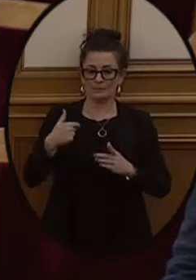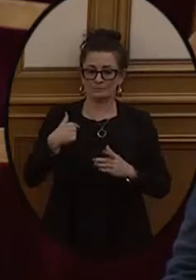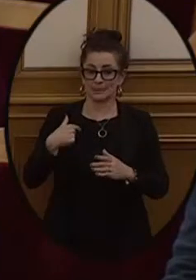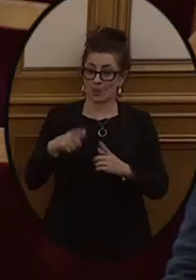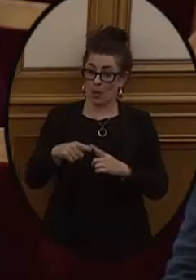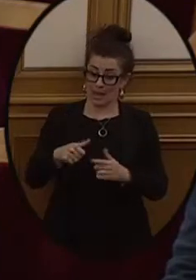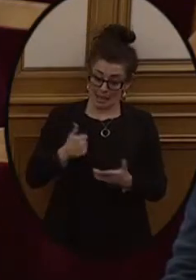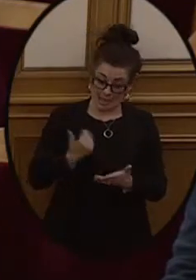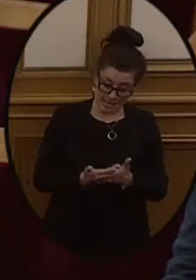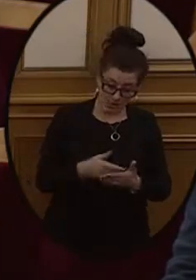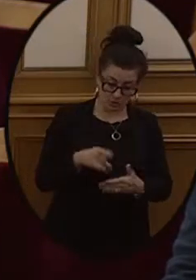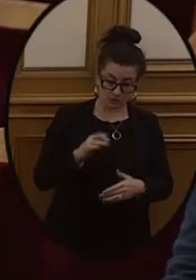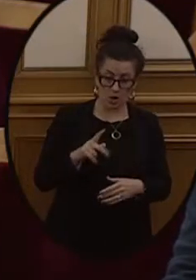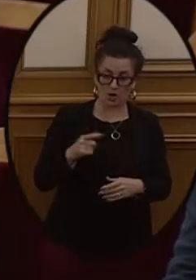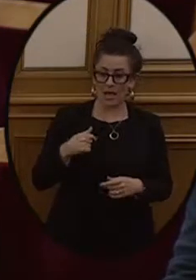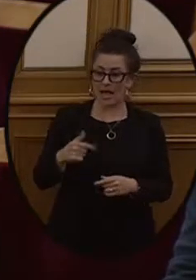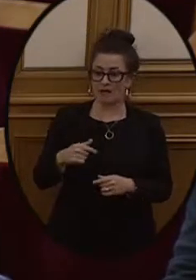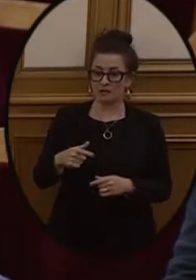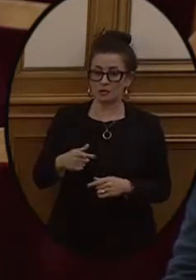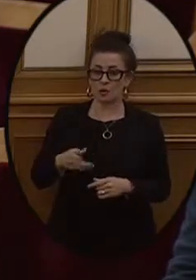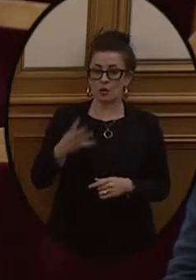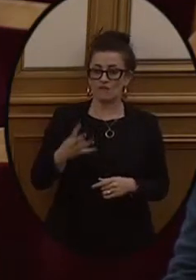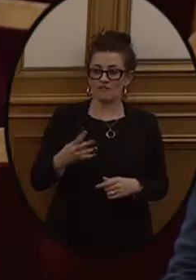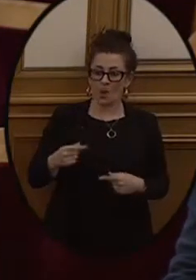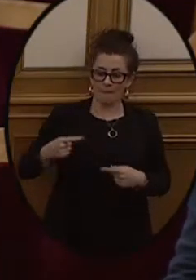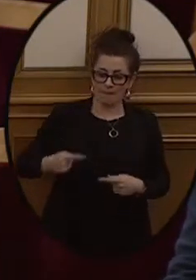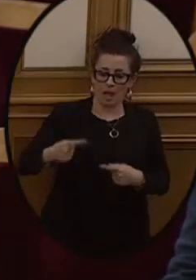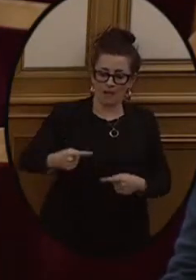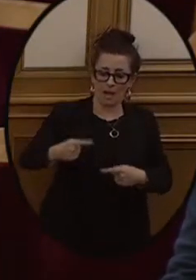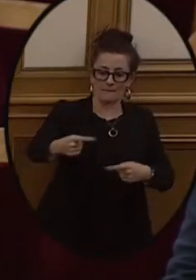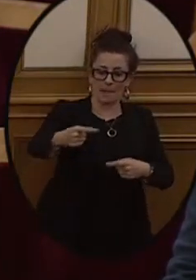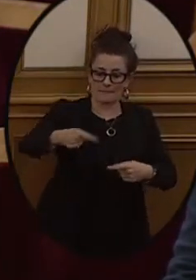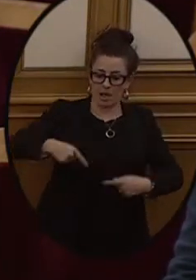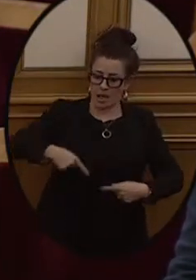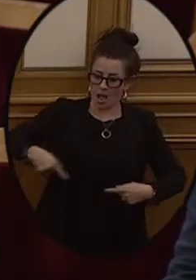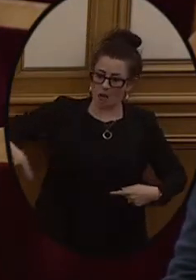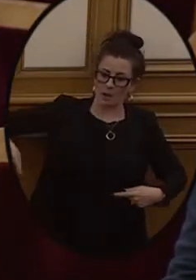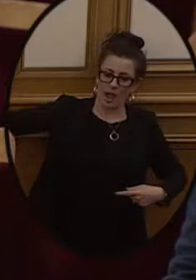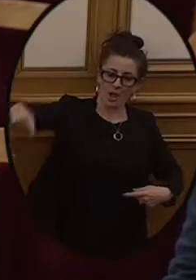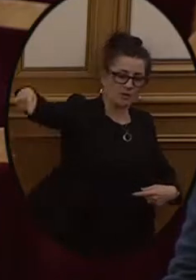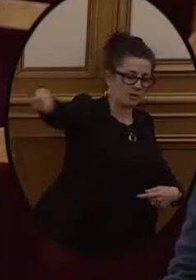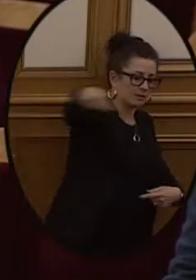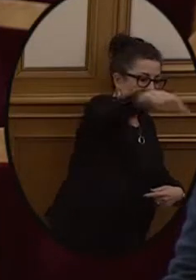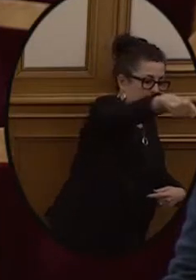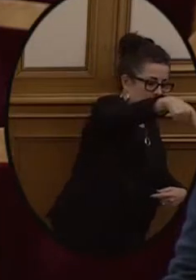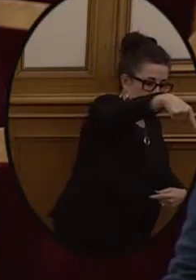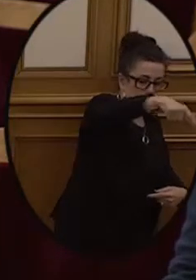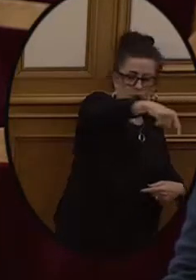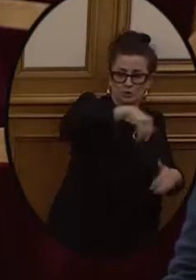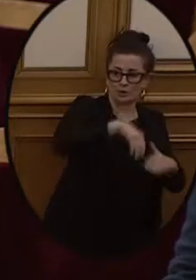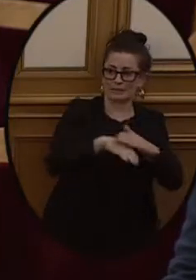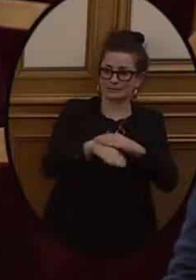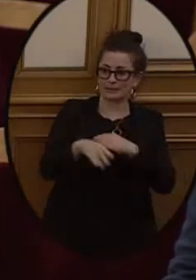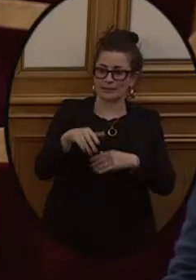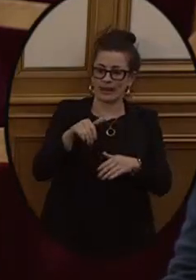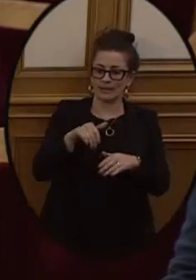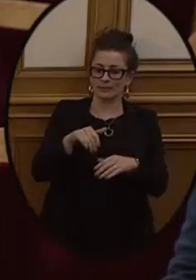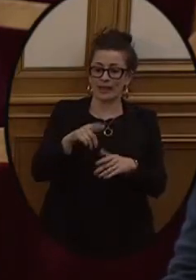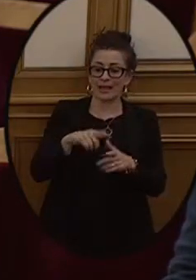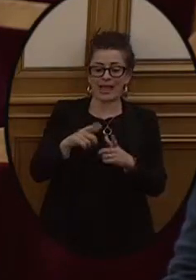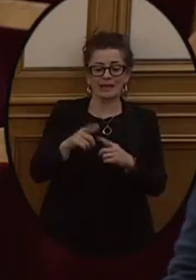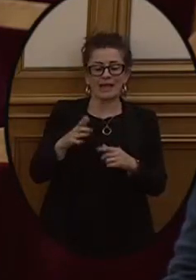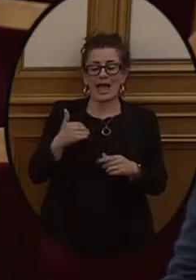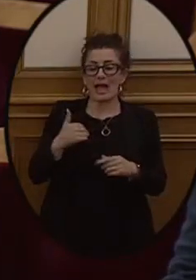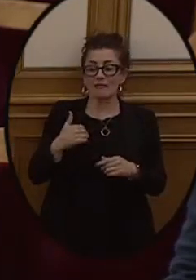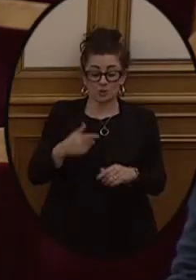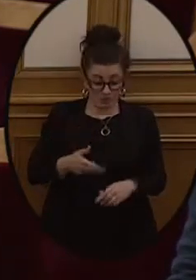once I get to the park, I have to go 4 city blocks around the park to get to the wheelchair accessible entrance. Then I have to go up a